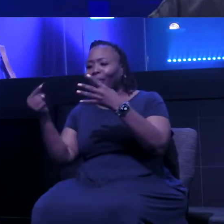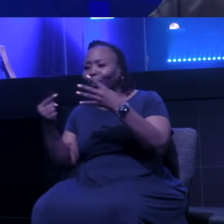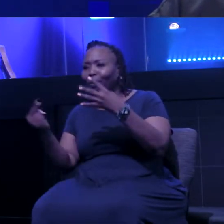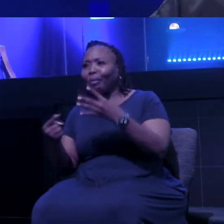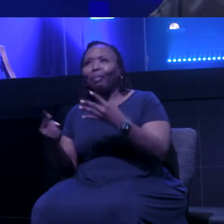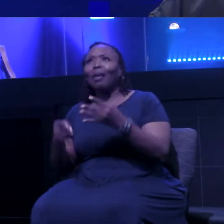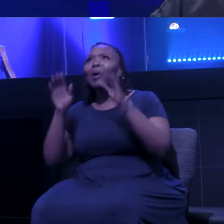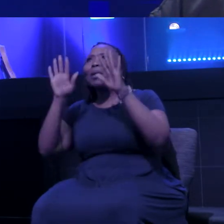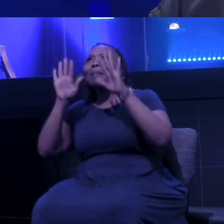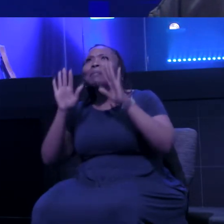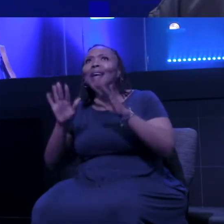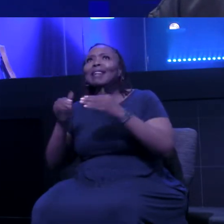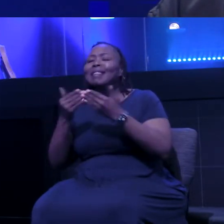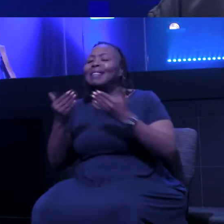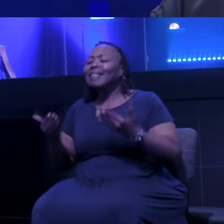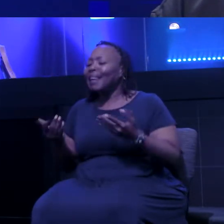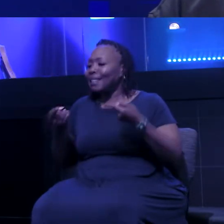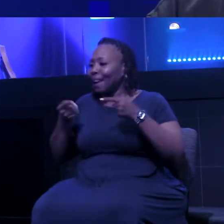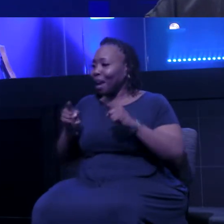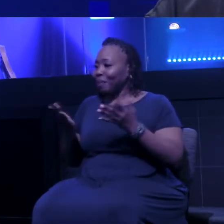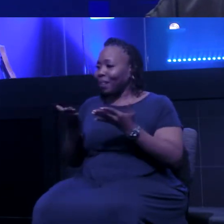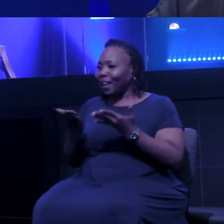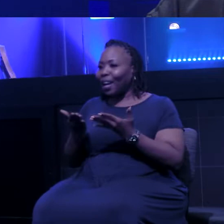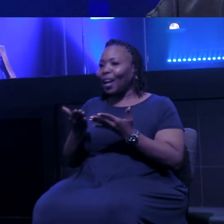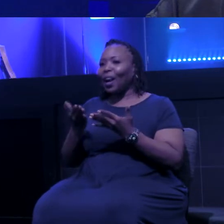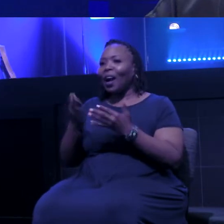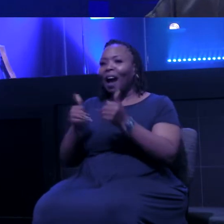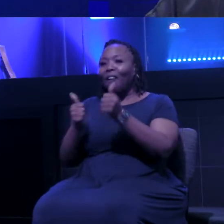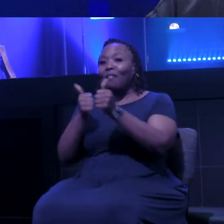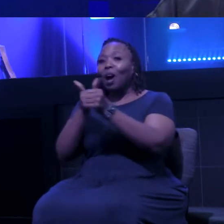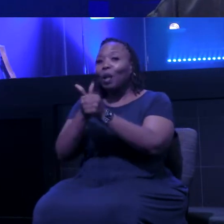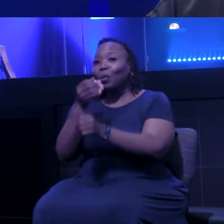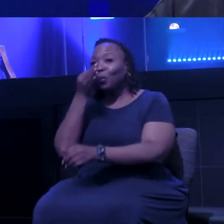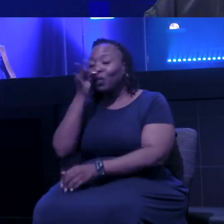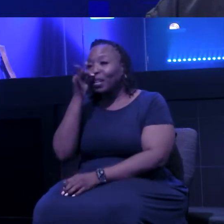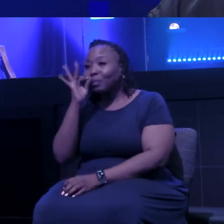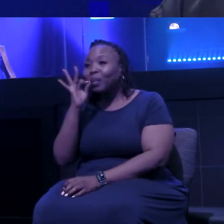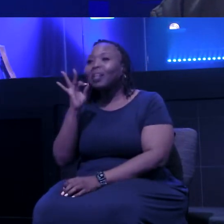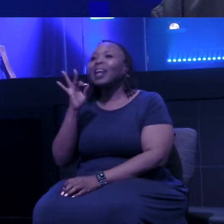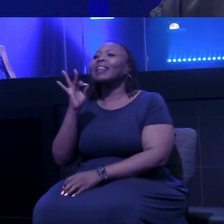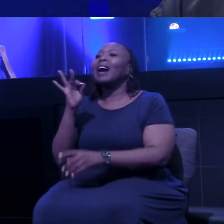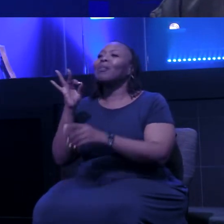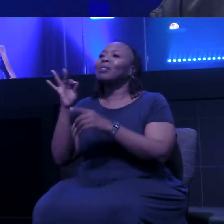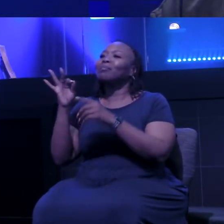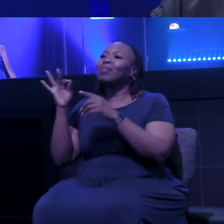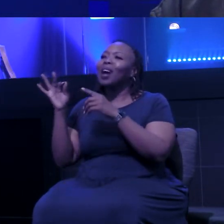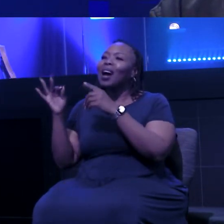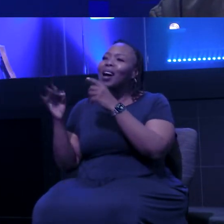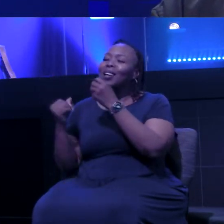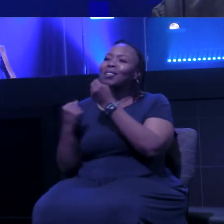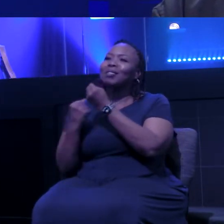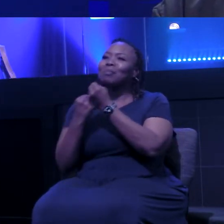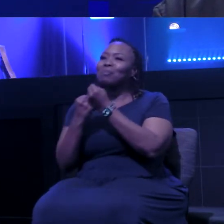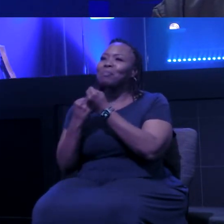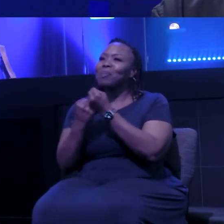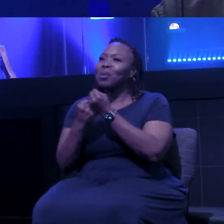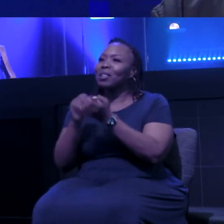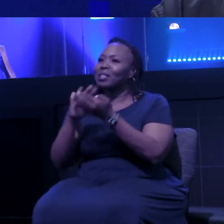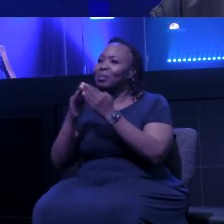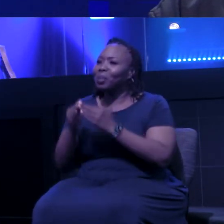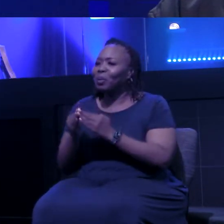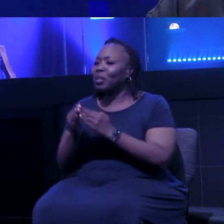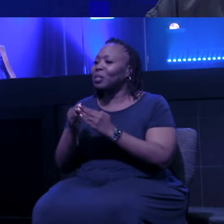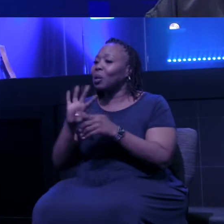the fruit bearing here, I followed through Facebook, and so I would constantly support a community, and so when I emailed